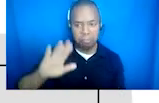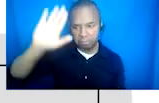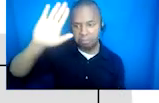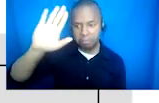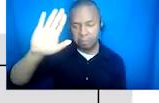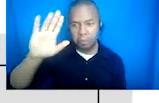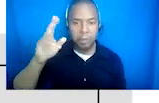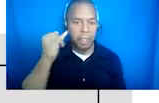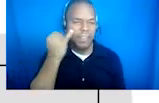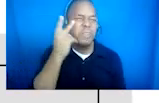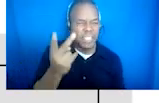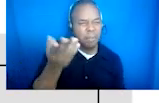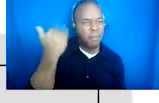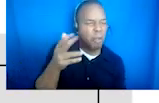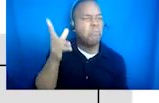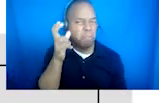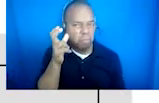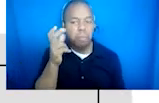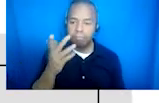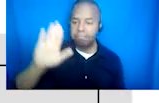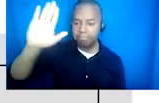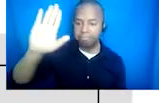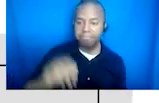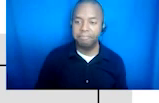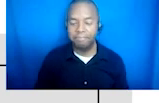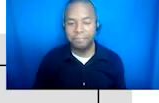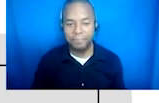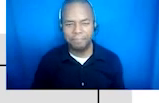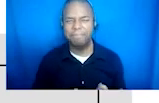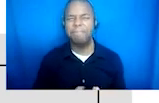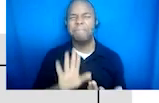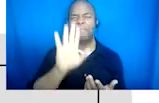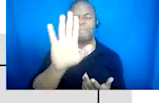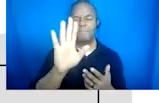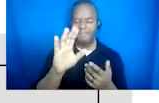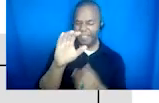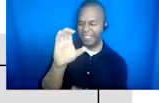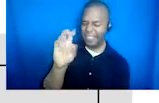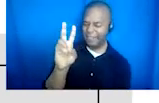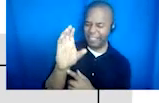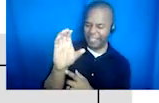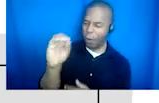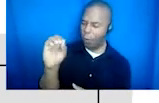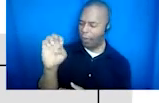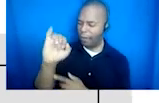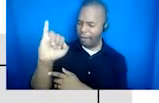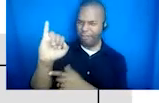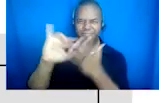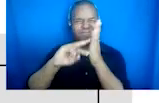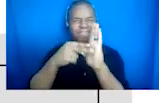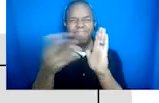or something. You've heard of it? Yeah. How would you define it? Like, what is it when somebody asks you, what